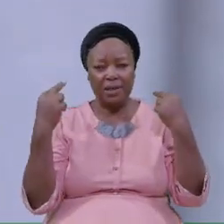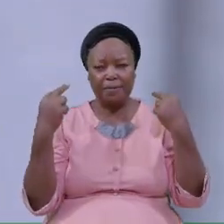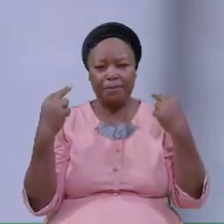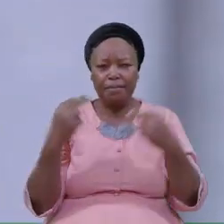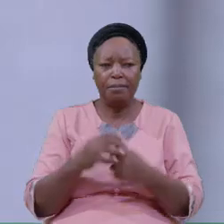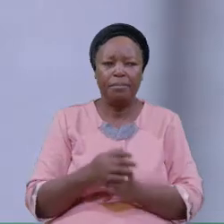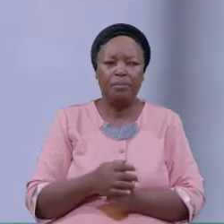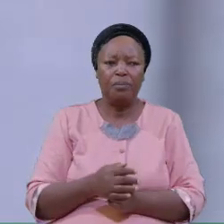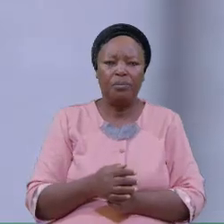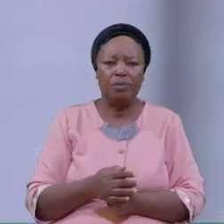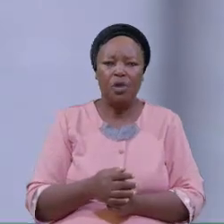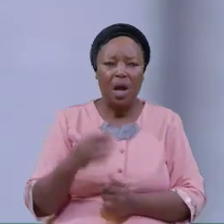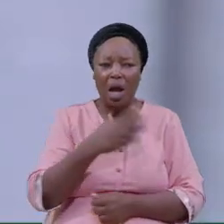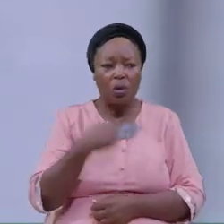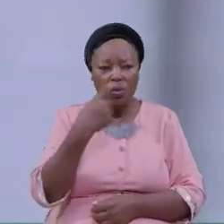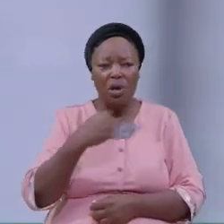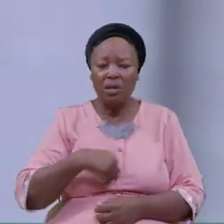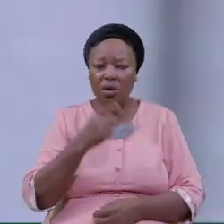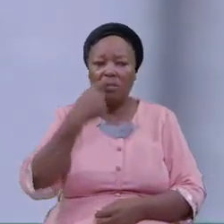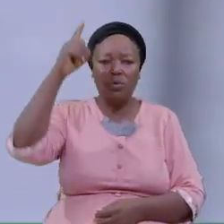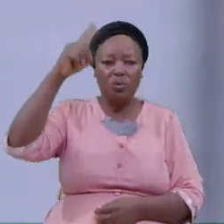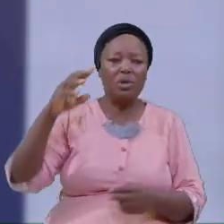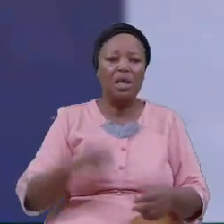and who has not sworn deceitfully.